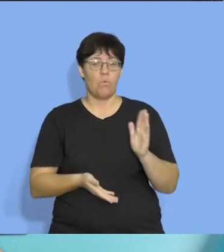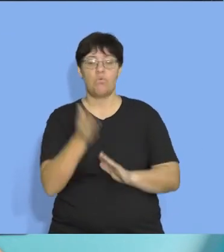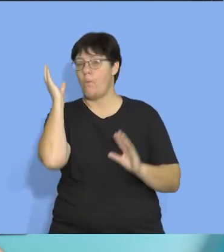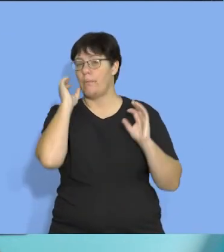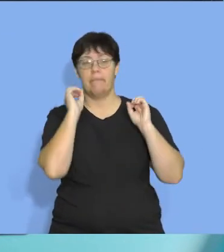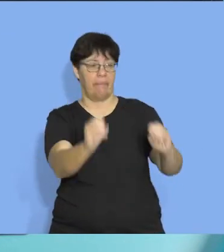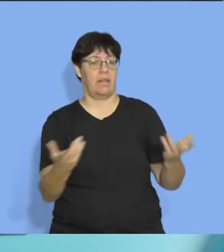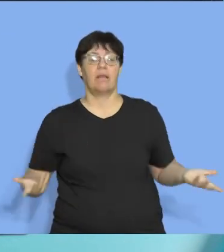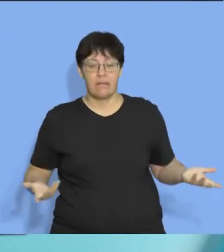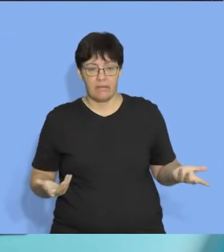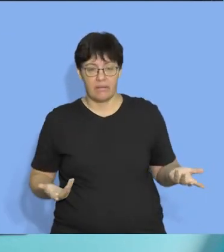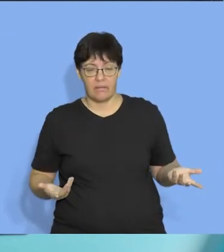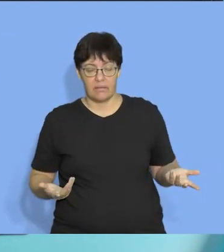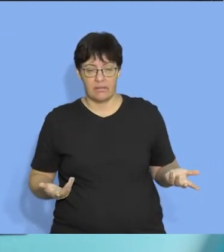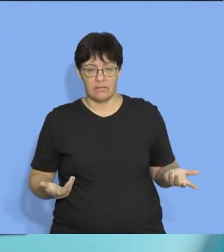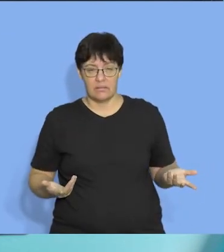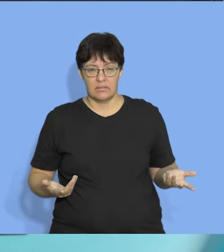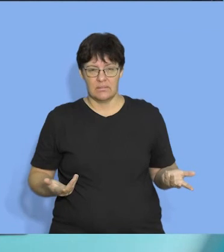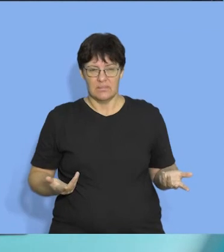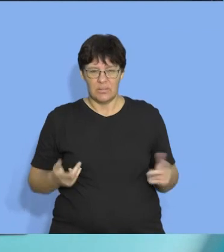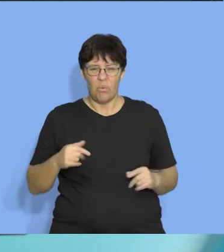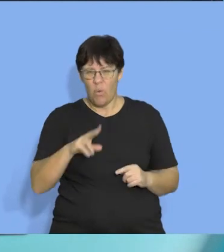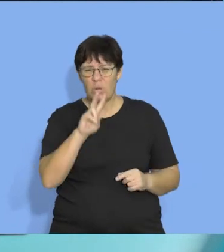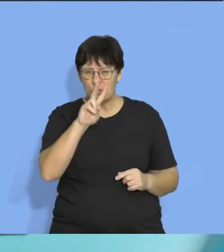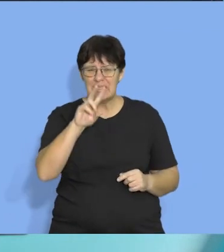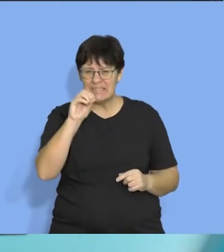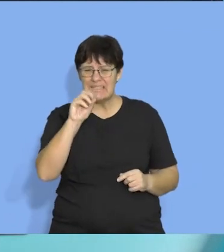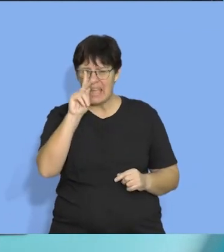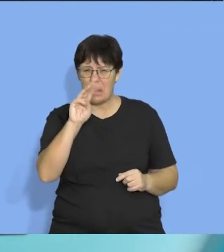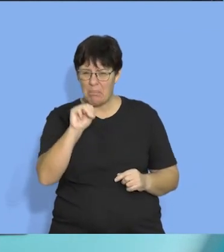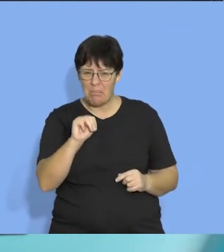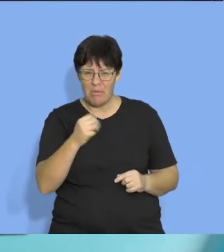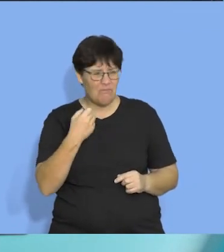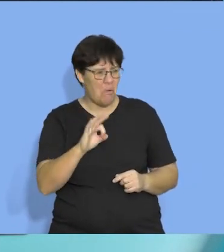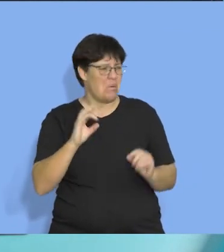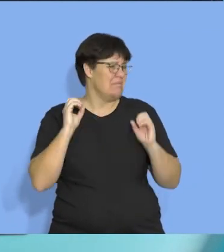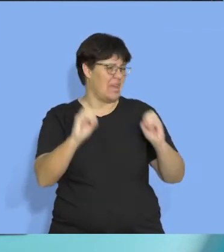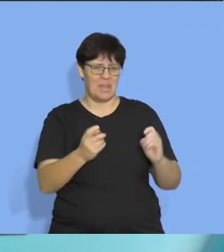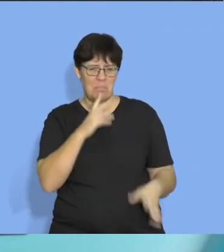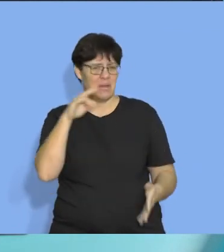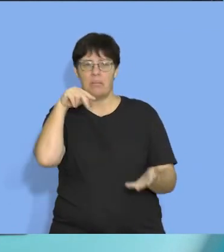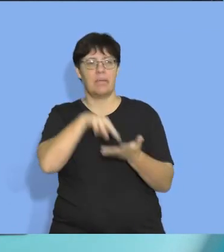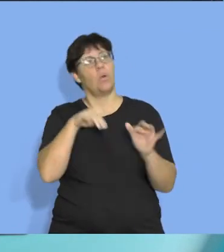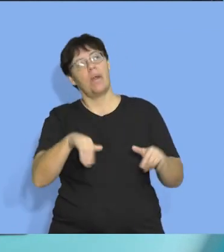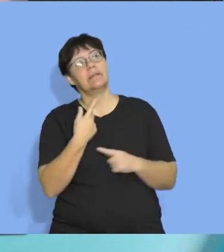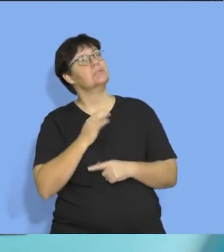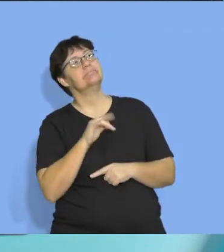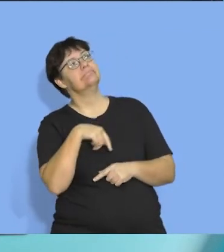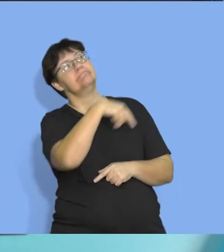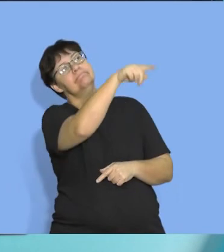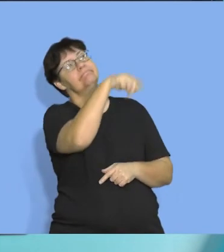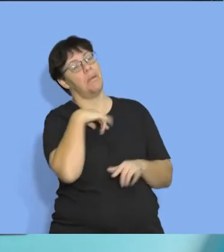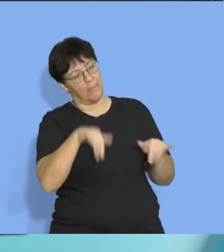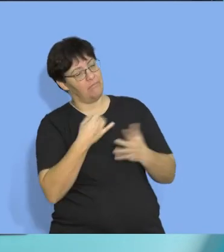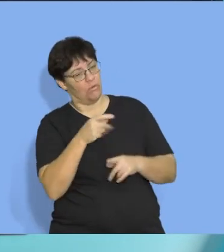gone nowhere, all right? So they really walked 20 kilometers for nothing. I would have just stayed there and waited for everyone to come